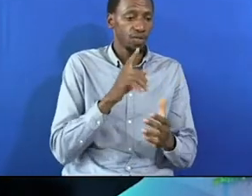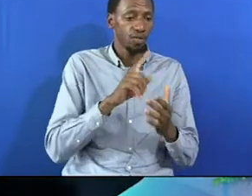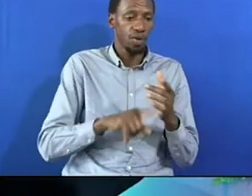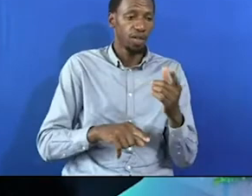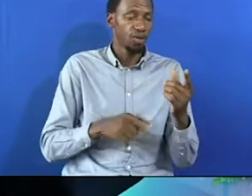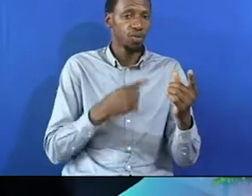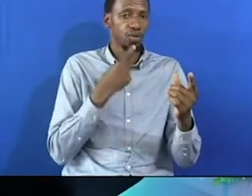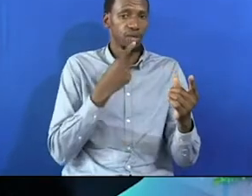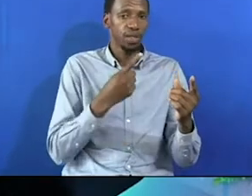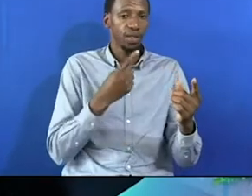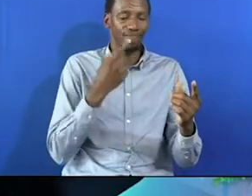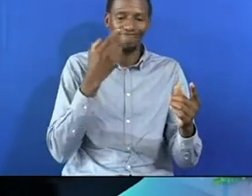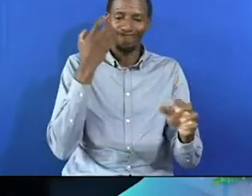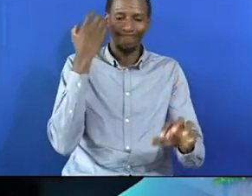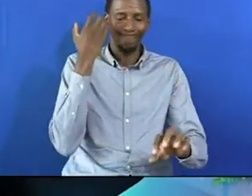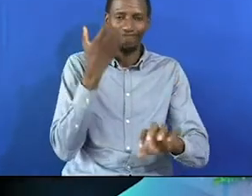difficult.